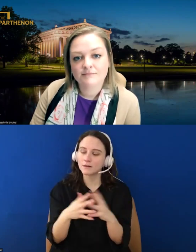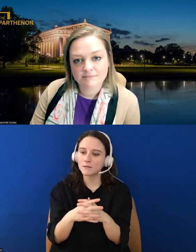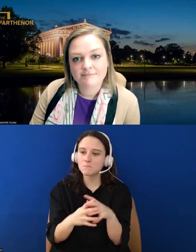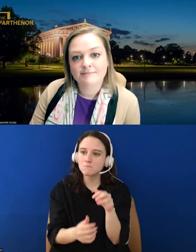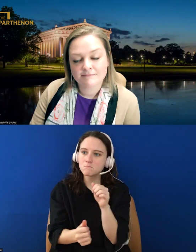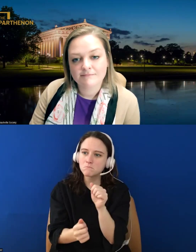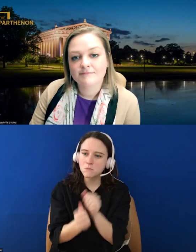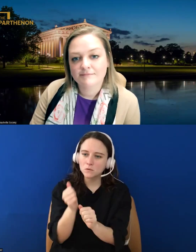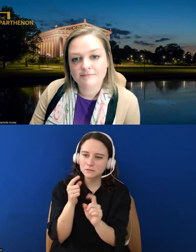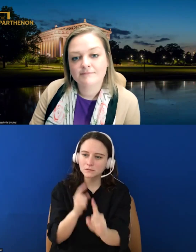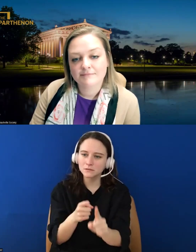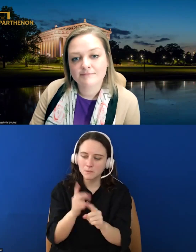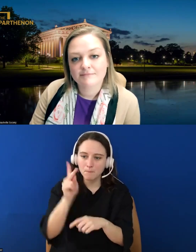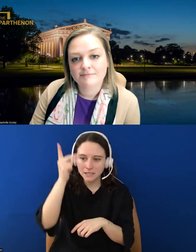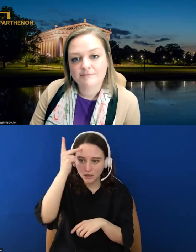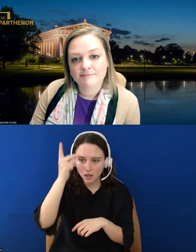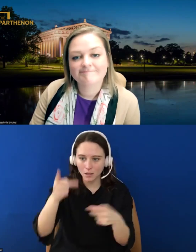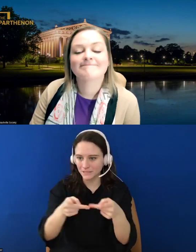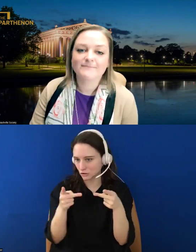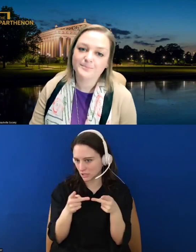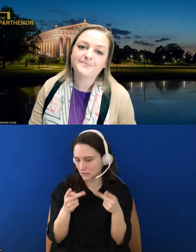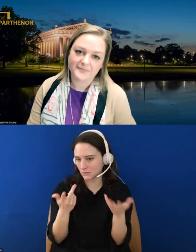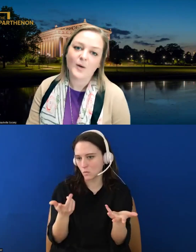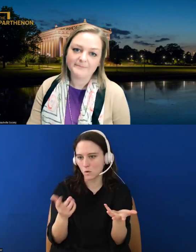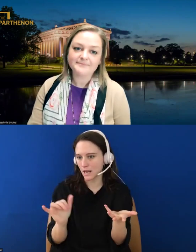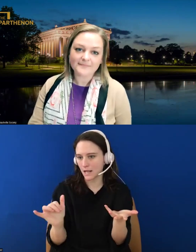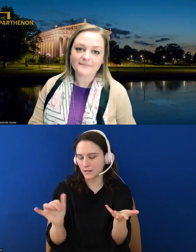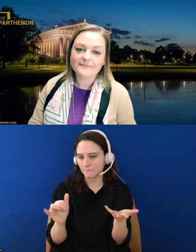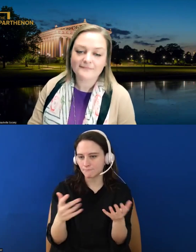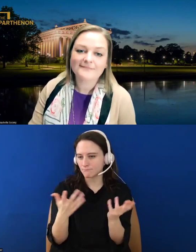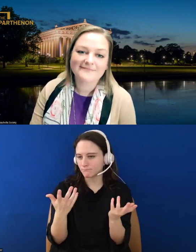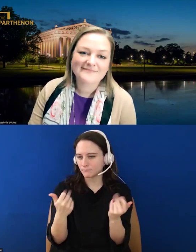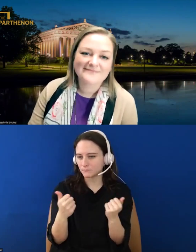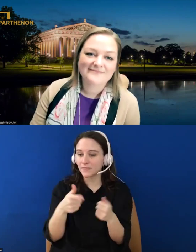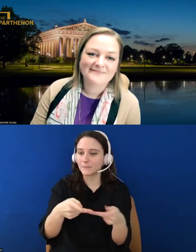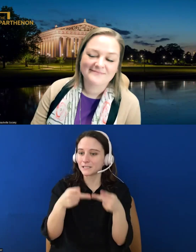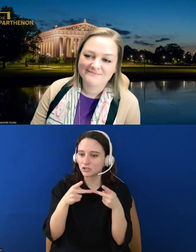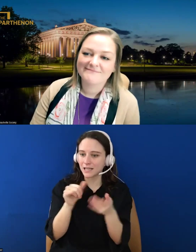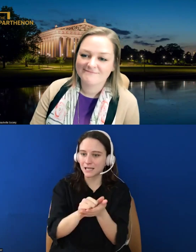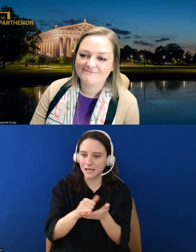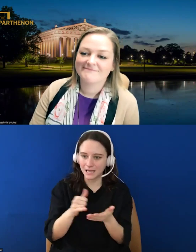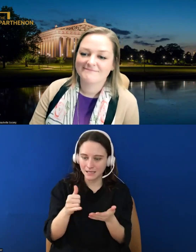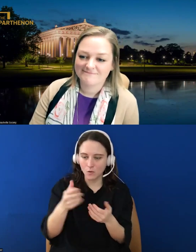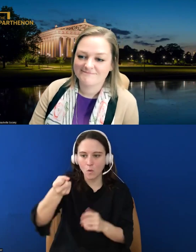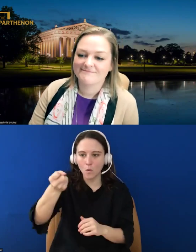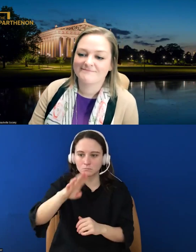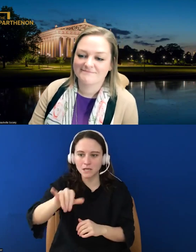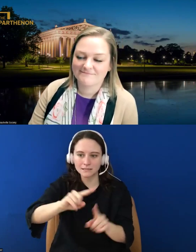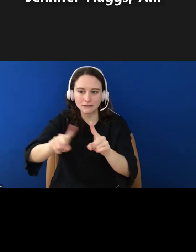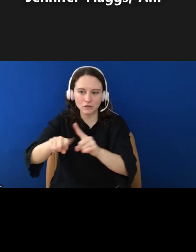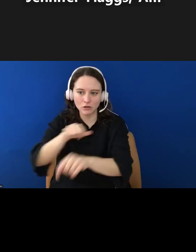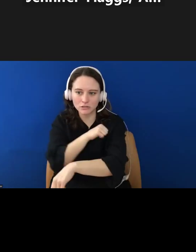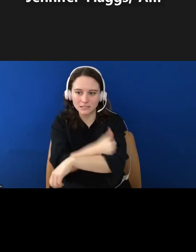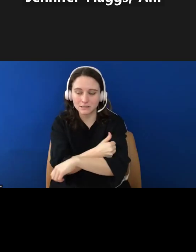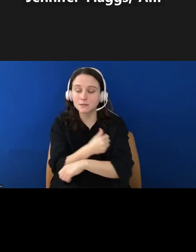mostly the political positions, or like the position that were held by different authorities. But